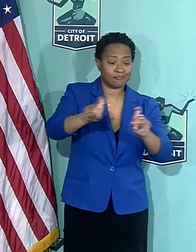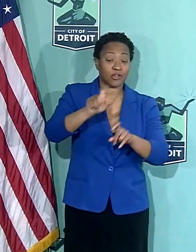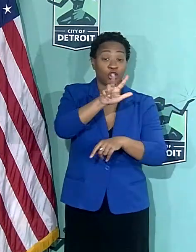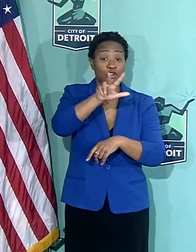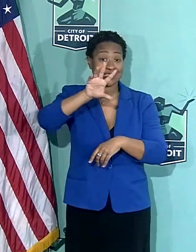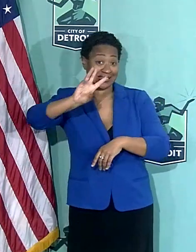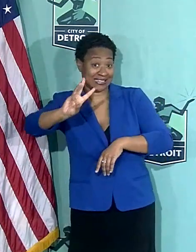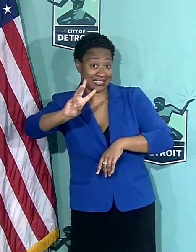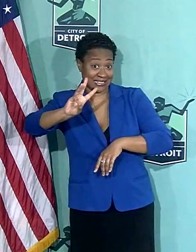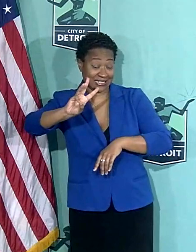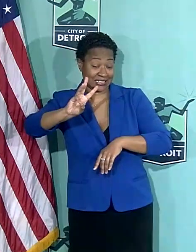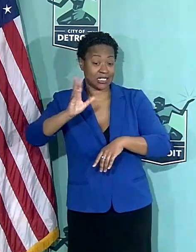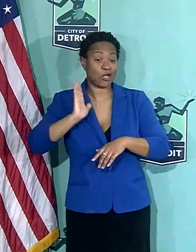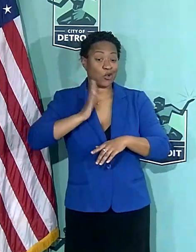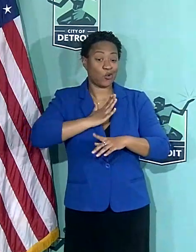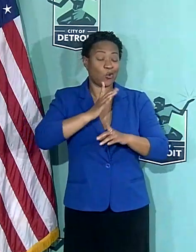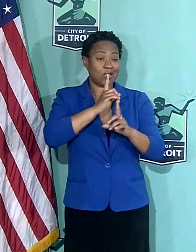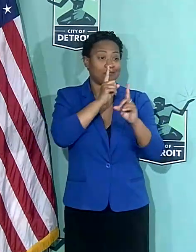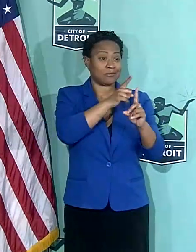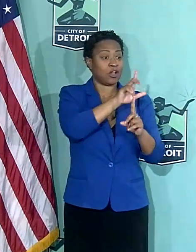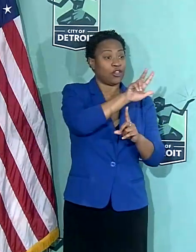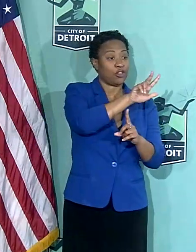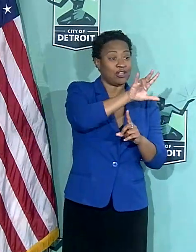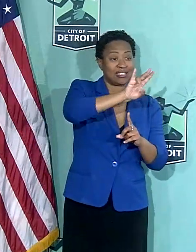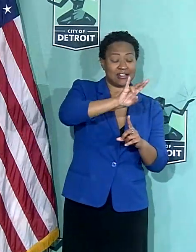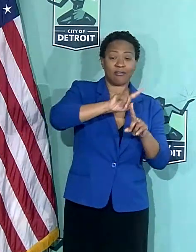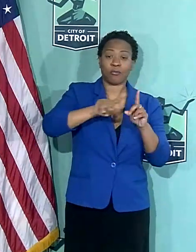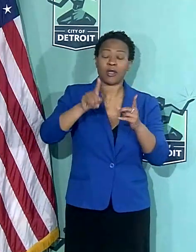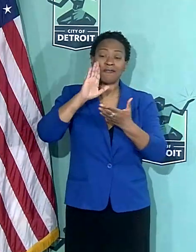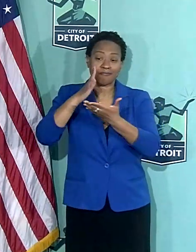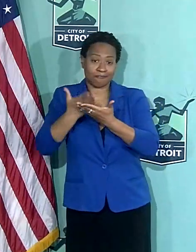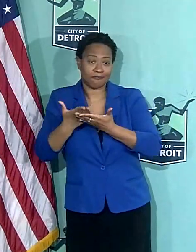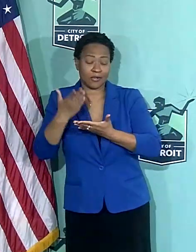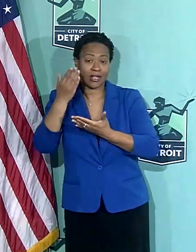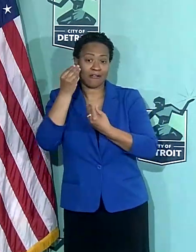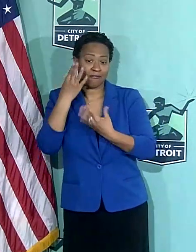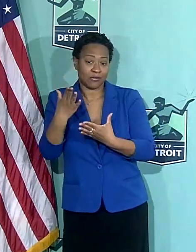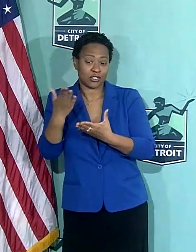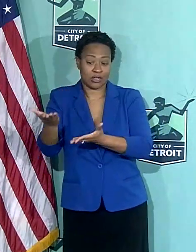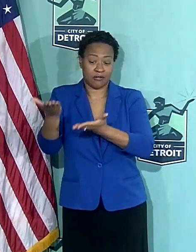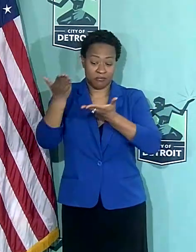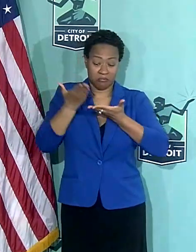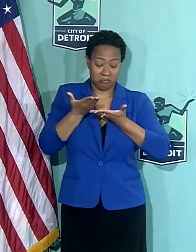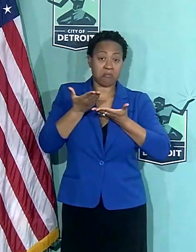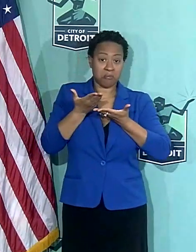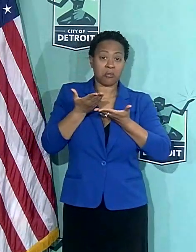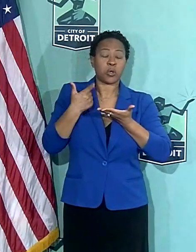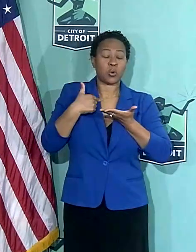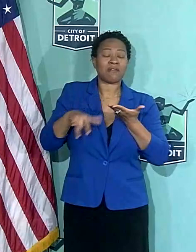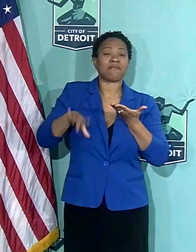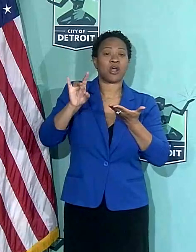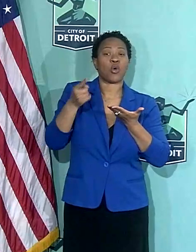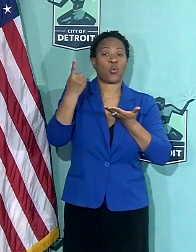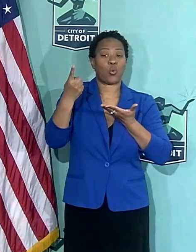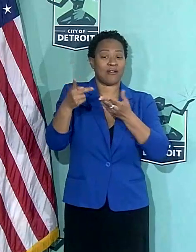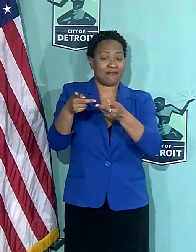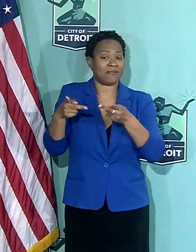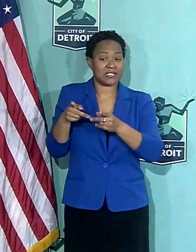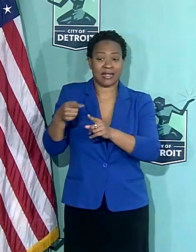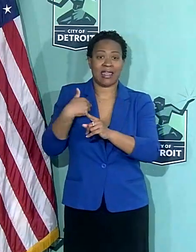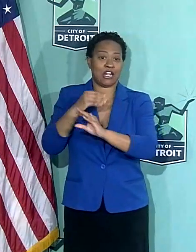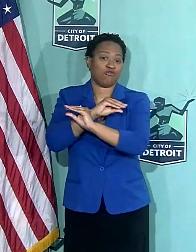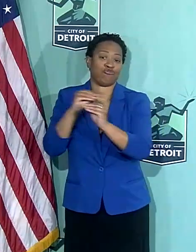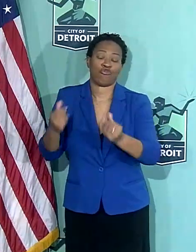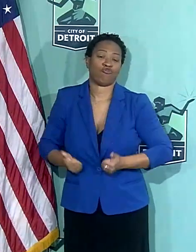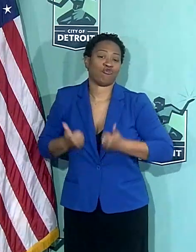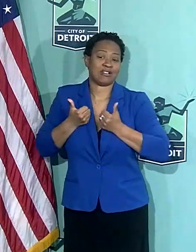We initially targeted 37, but after verifying information that was provided to us, we learned that one facility had no